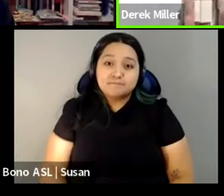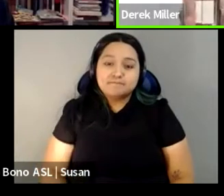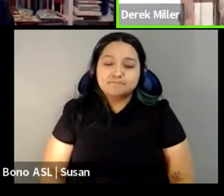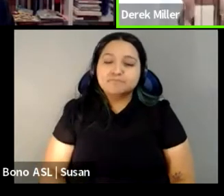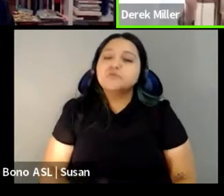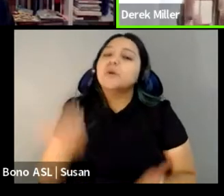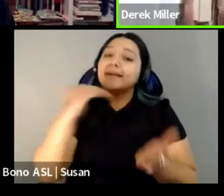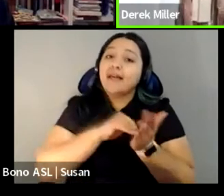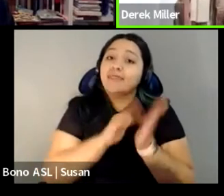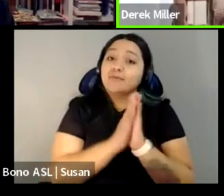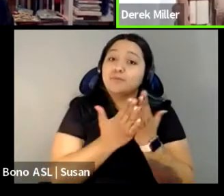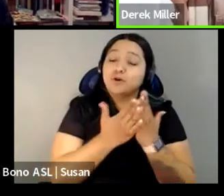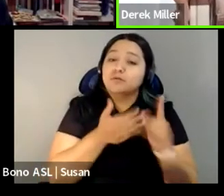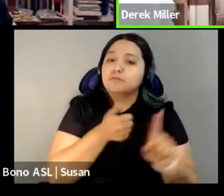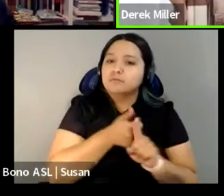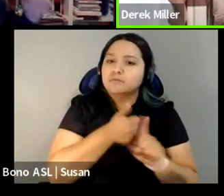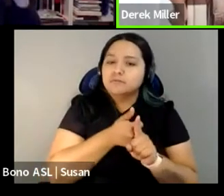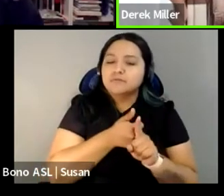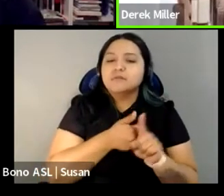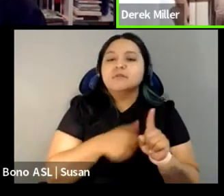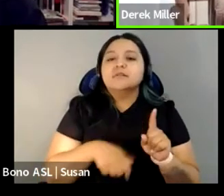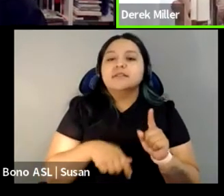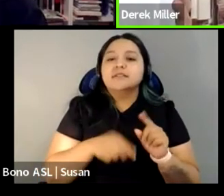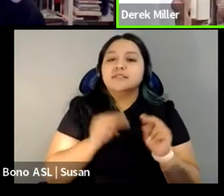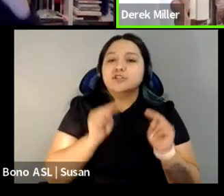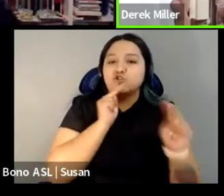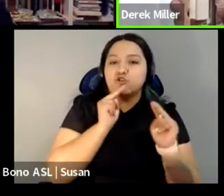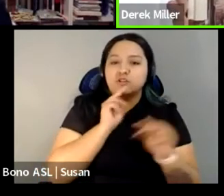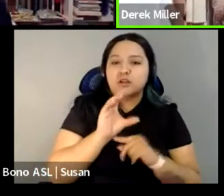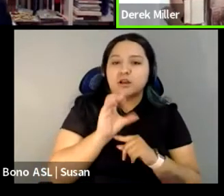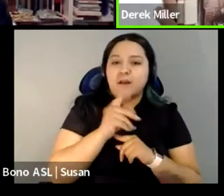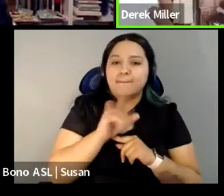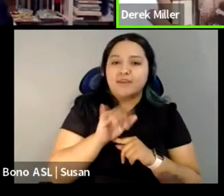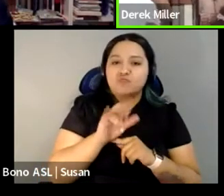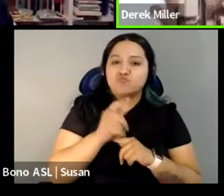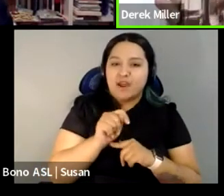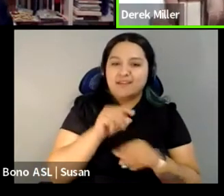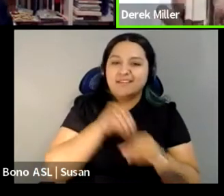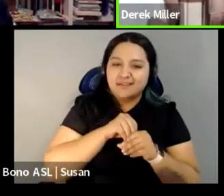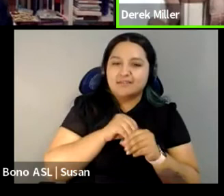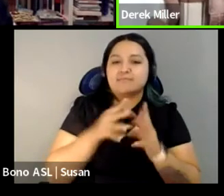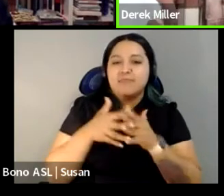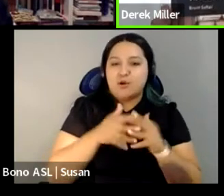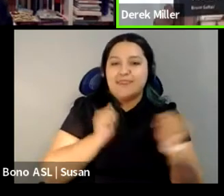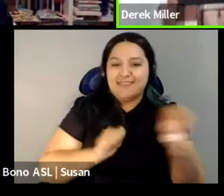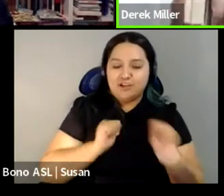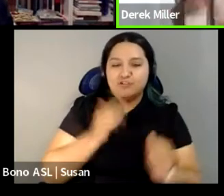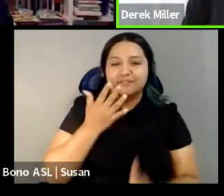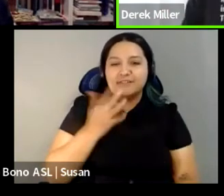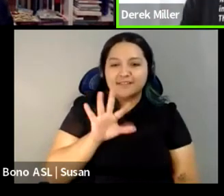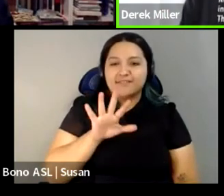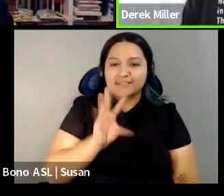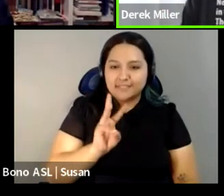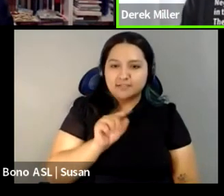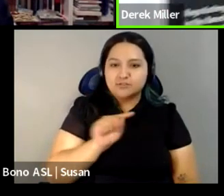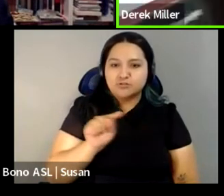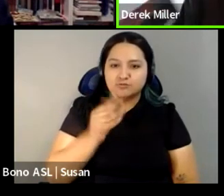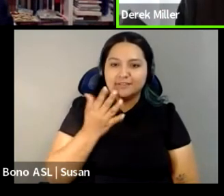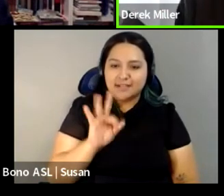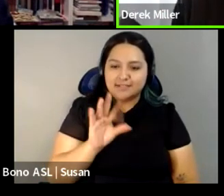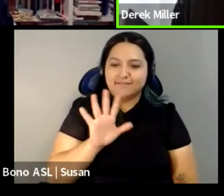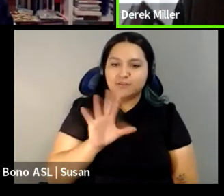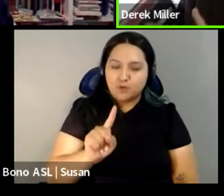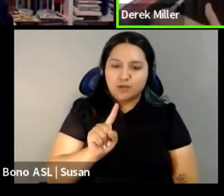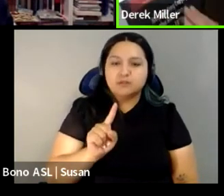is Negotiating Copyright in the American Theater, 1856 to 1951, by Brent Salter, published by Cambridge University Press